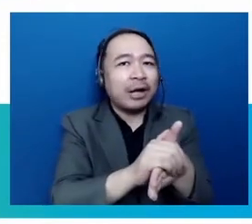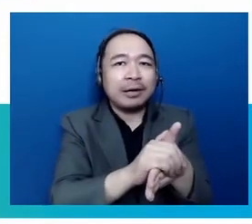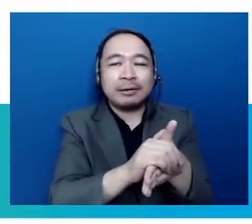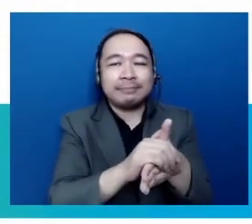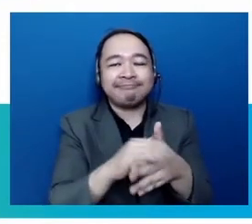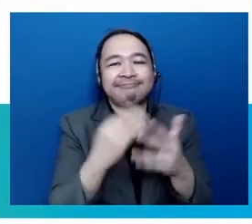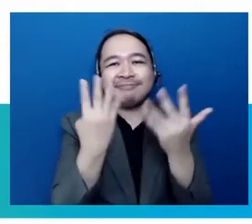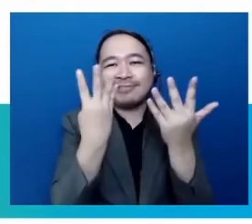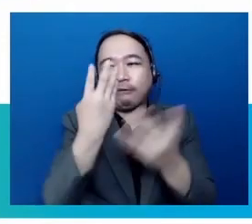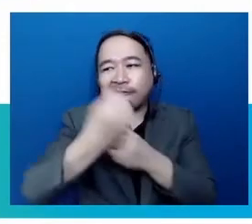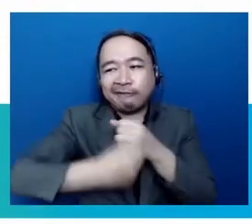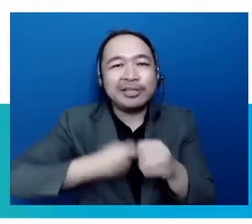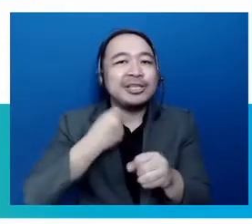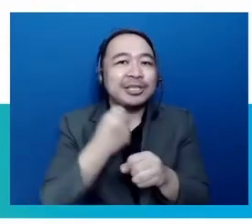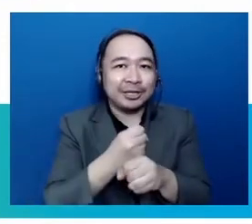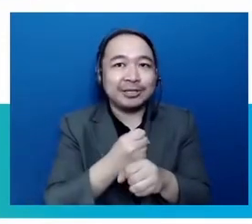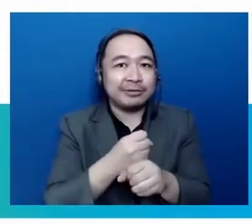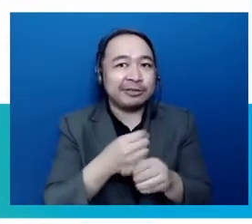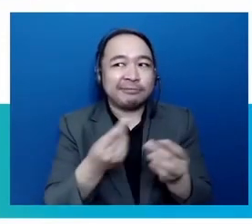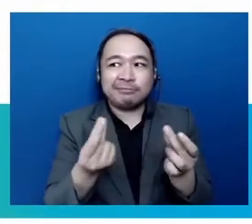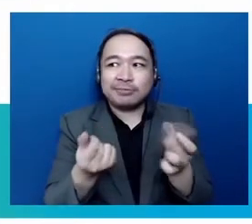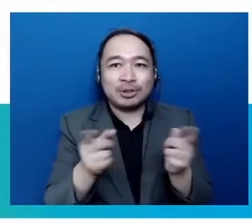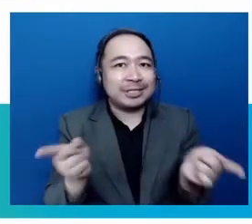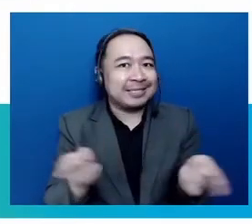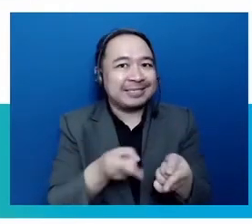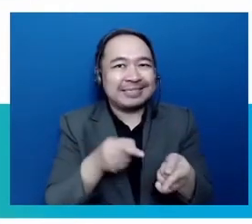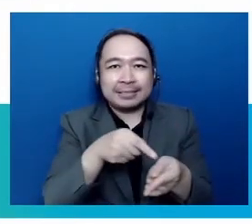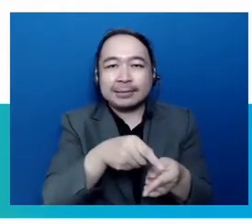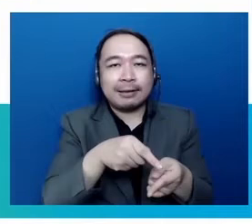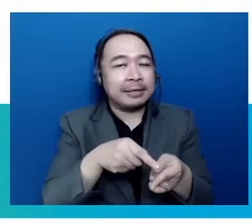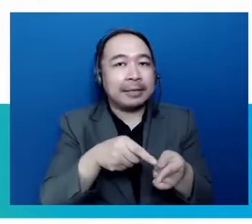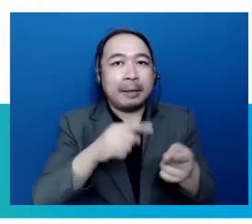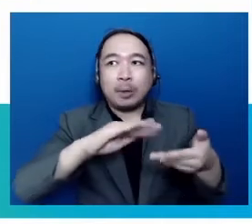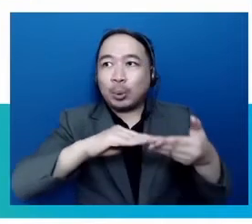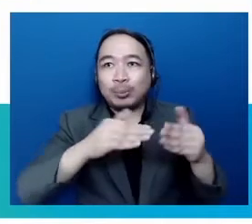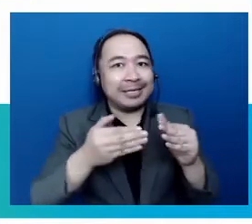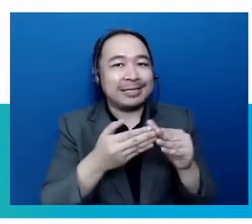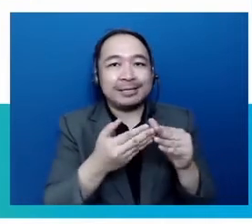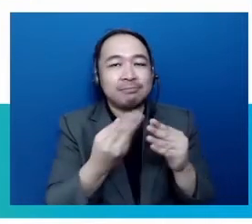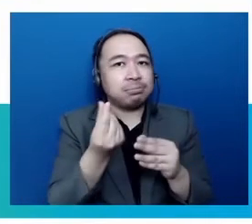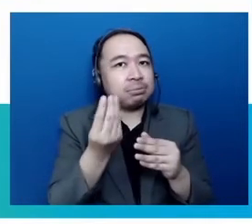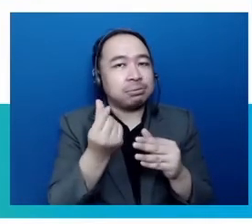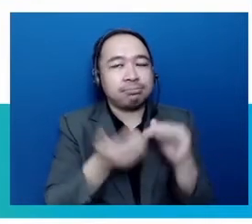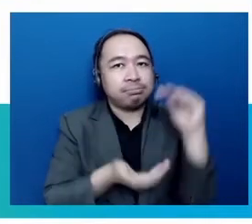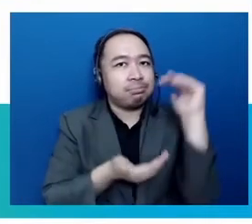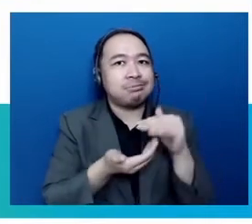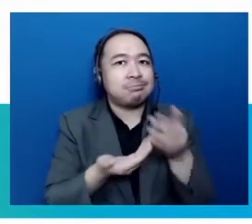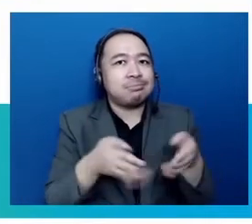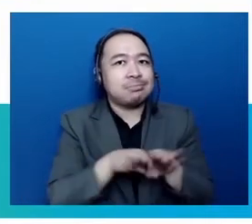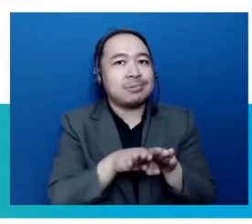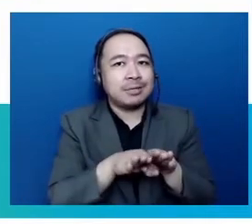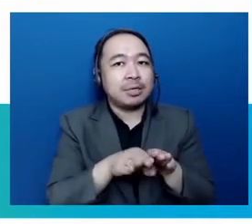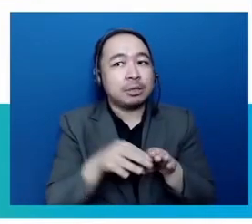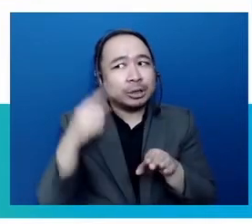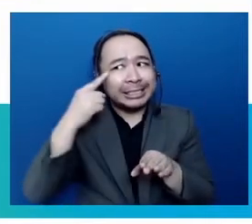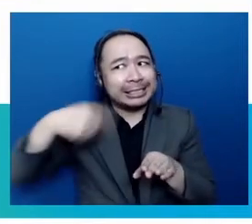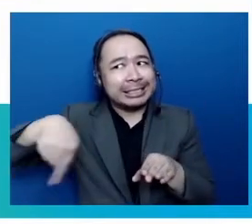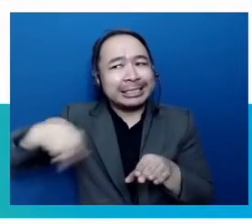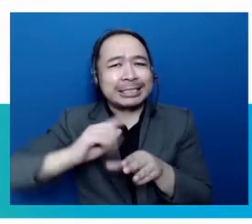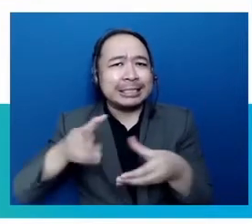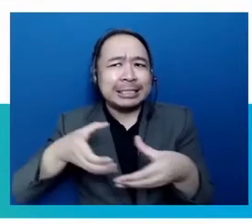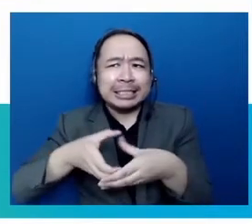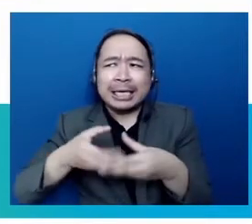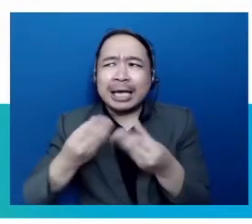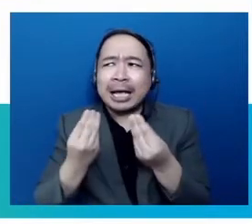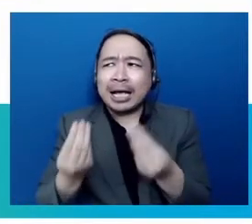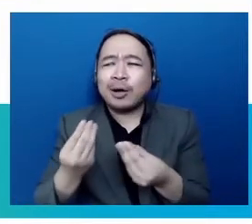you know, overnight, our community there lost their income. So my teammate and I have been talking on how we can support our stakeholders.